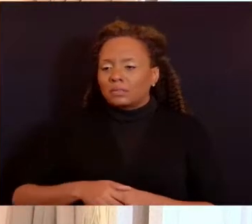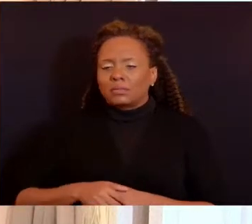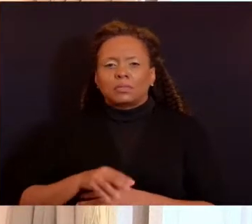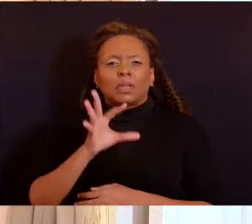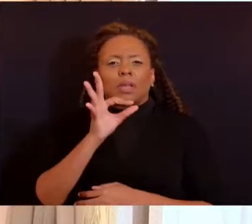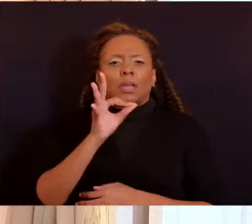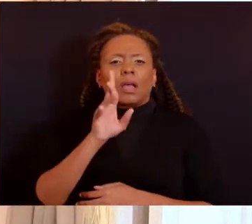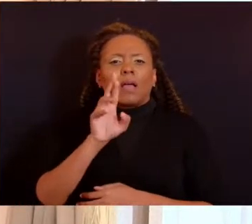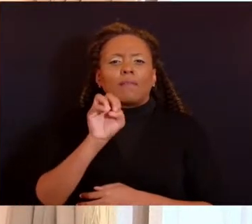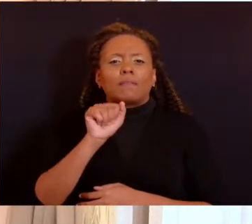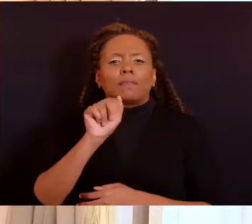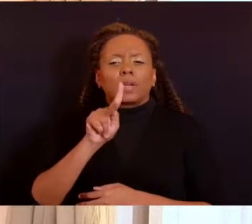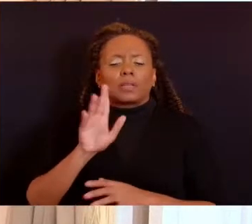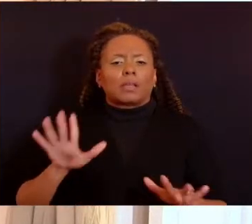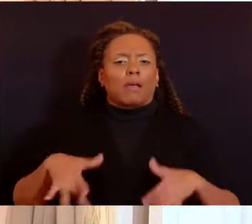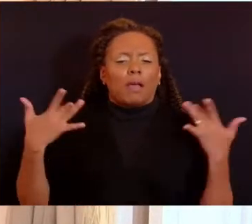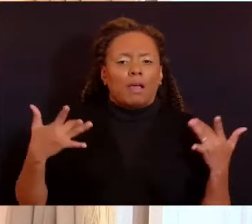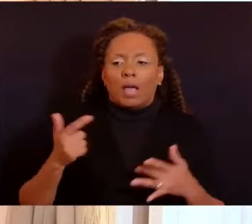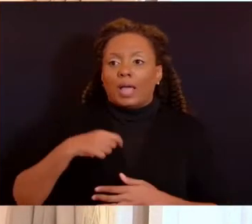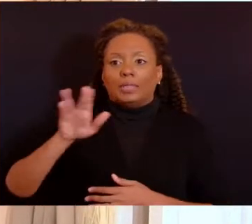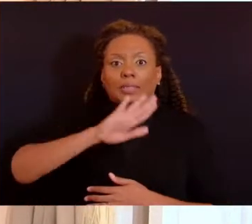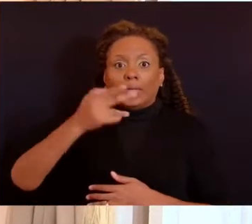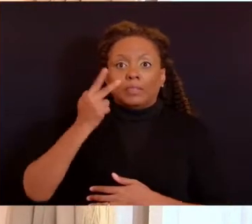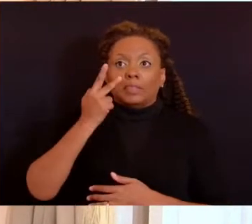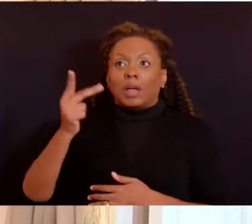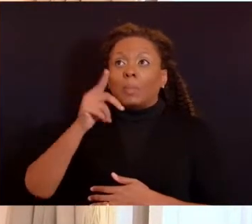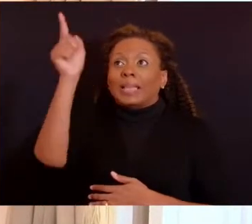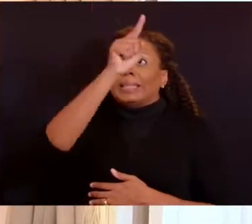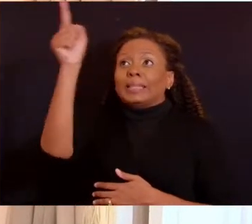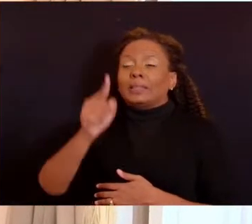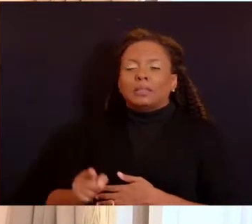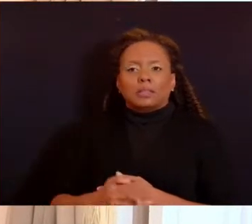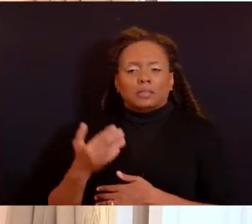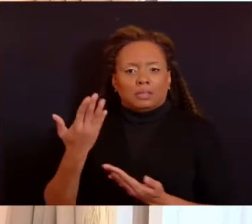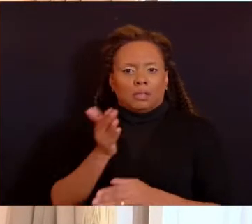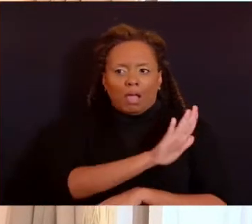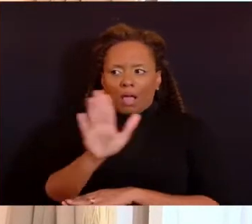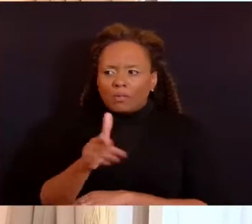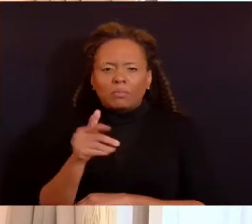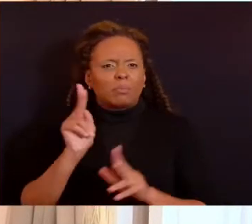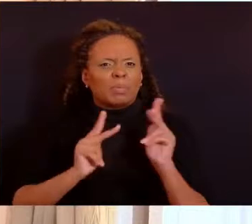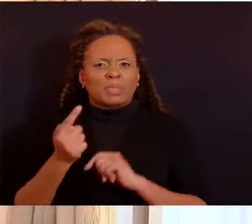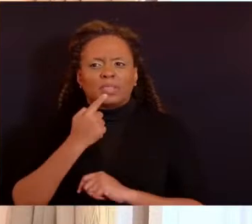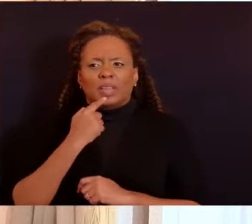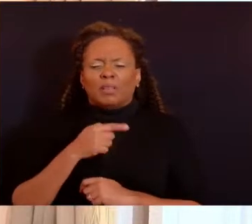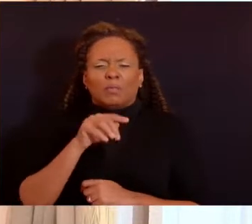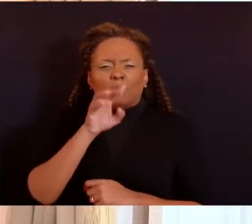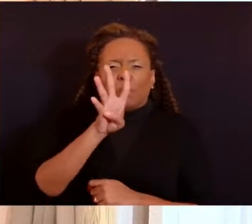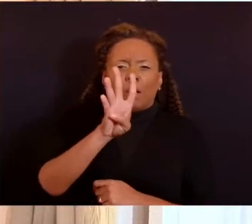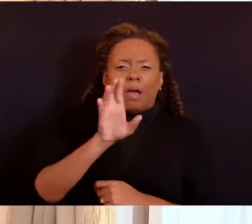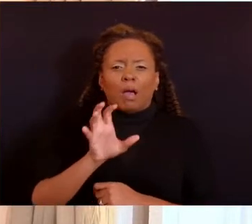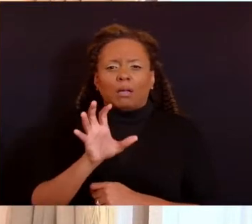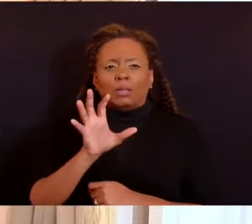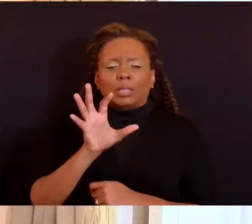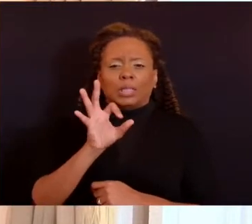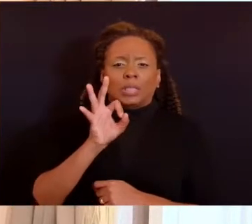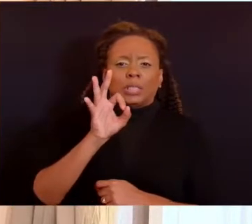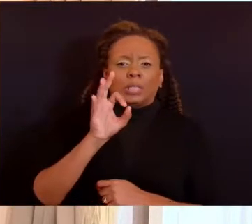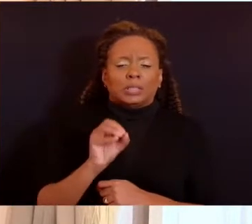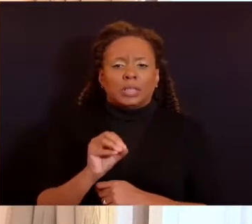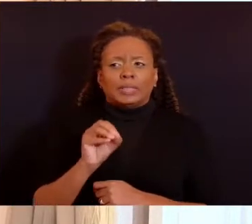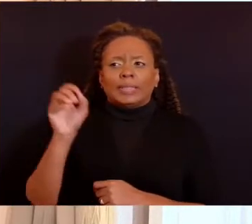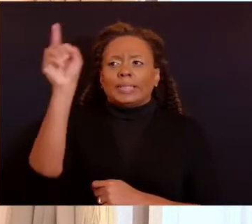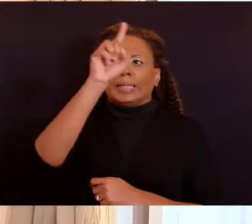And indeed, it is only this afternoon when others have expressed that we were getting 490